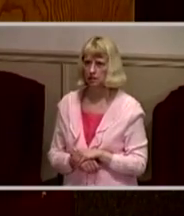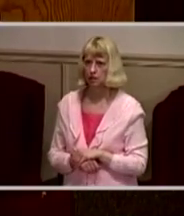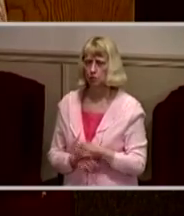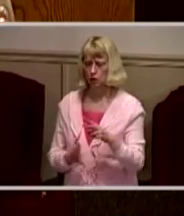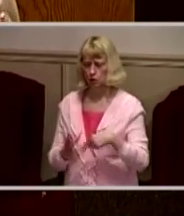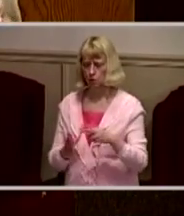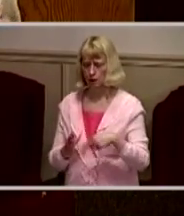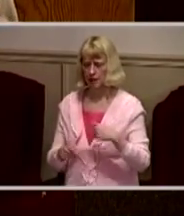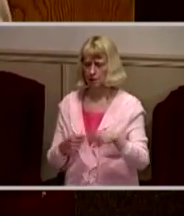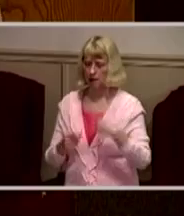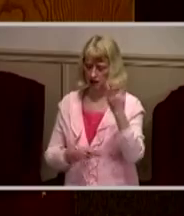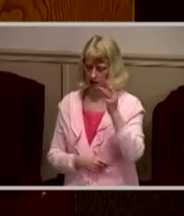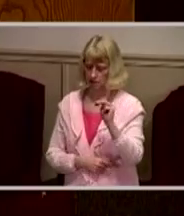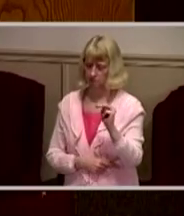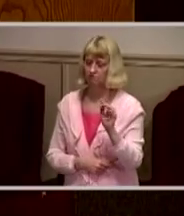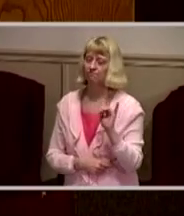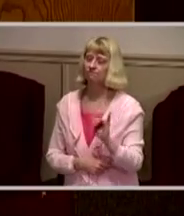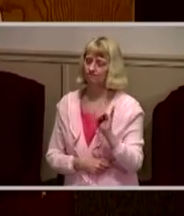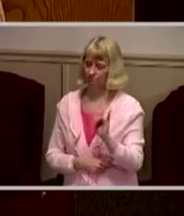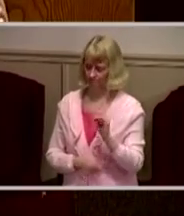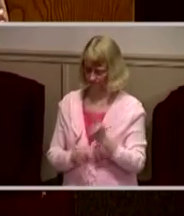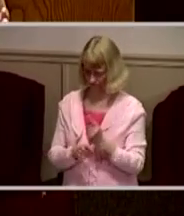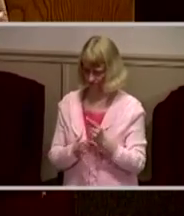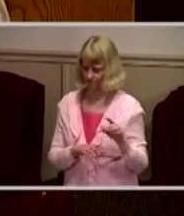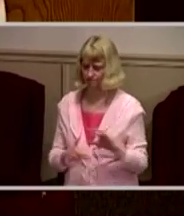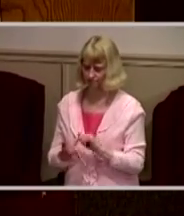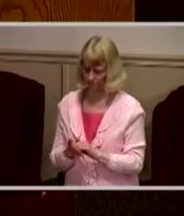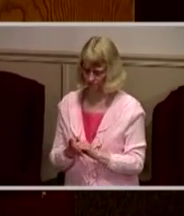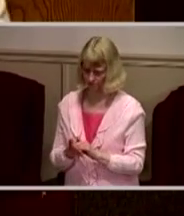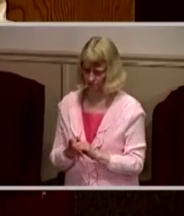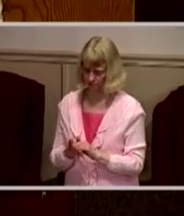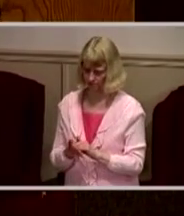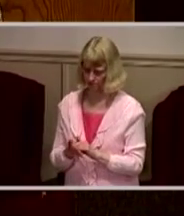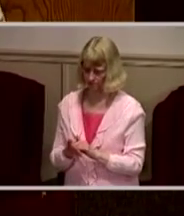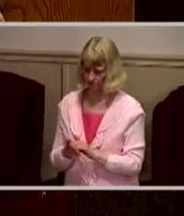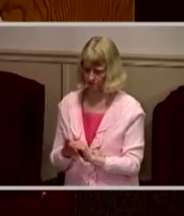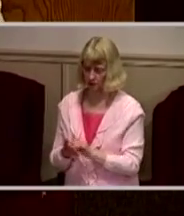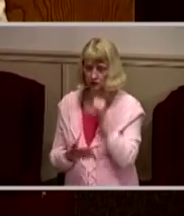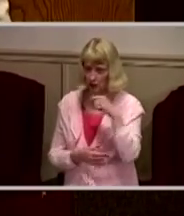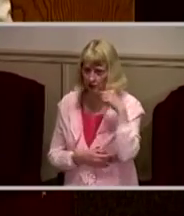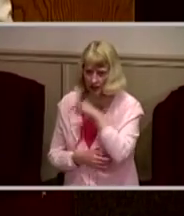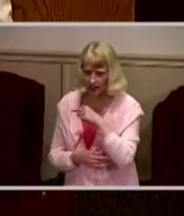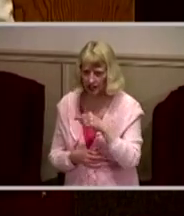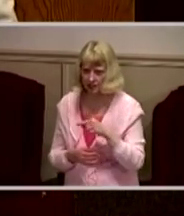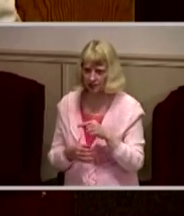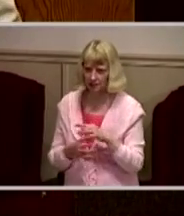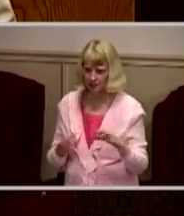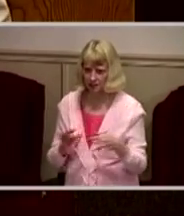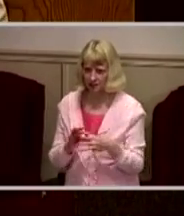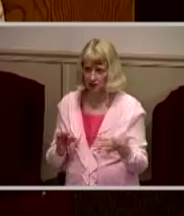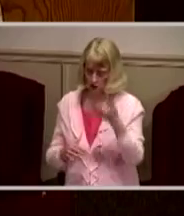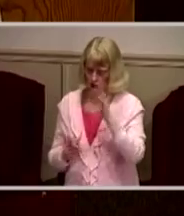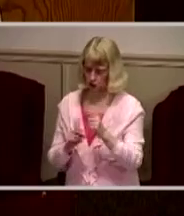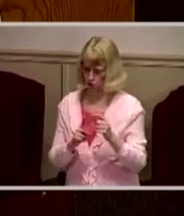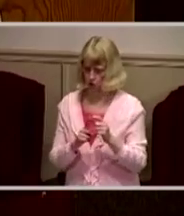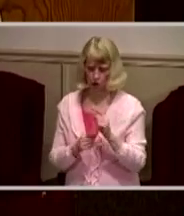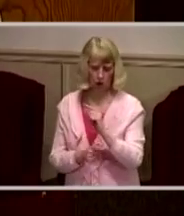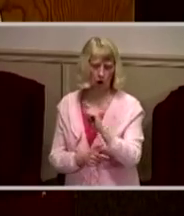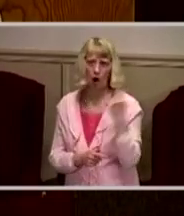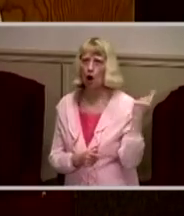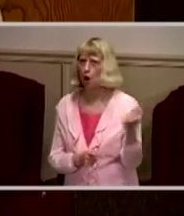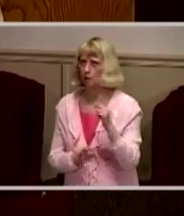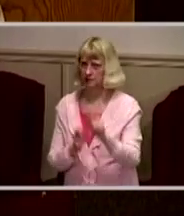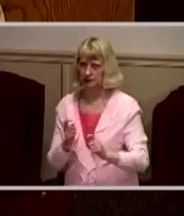read about him, I guess you could say that he did. And he did, or it wouldn't say that right here. Because the Word of God is always accurate and